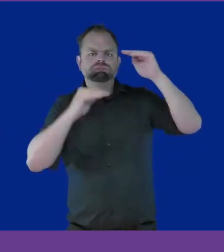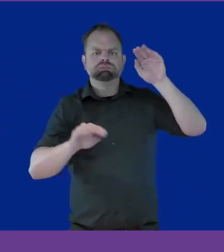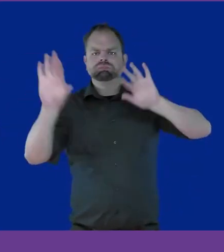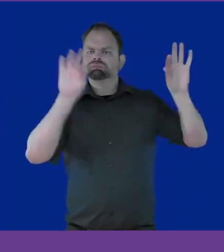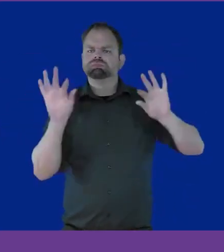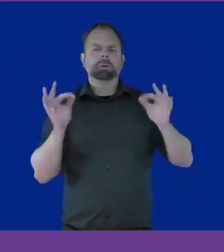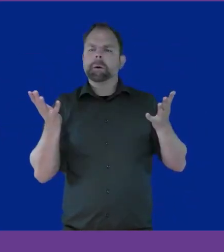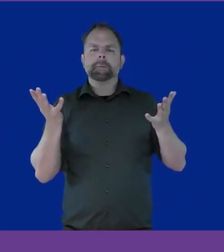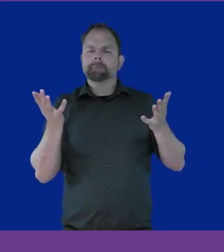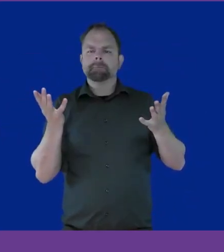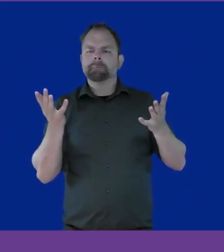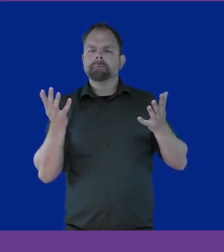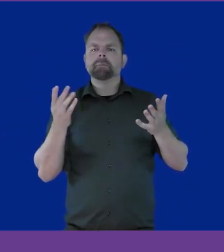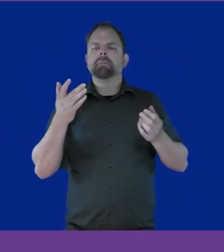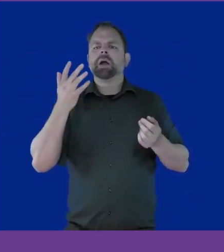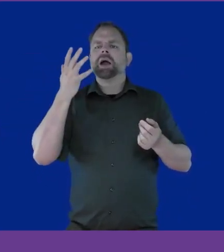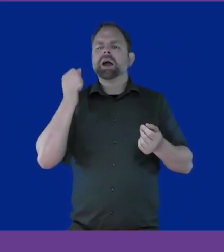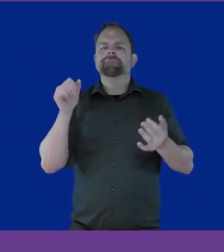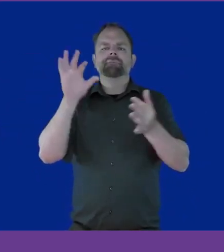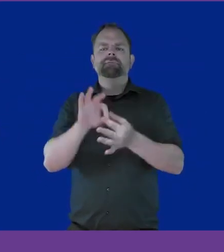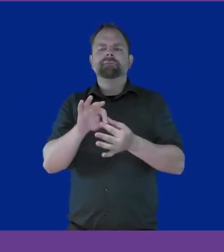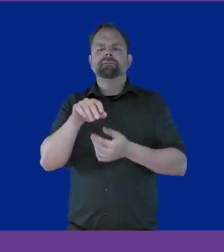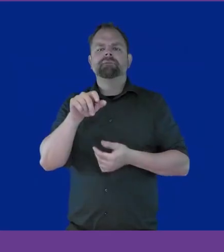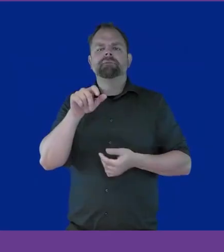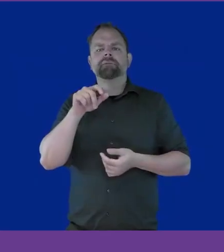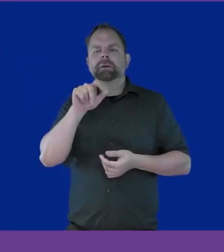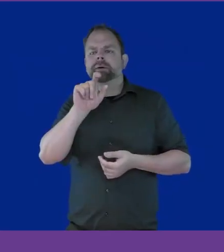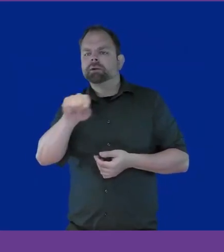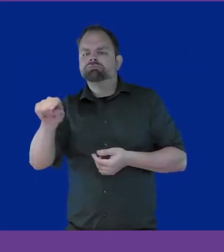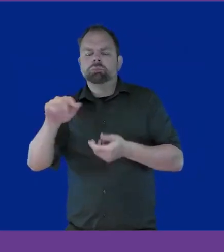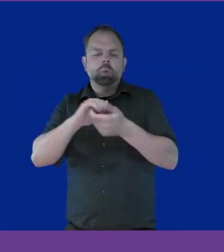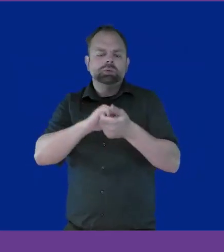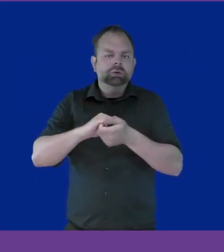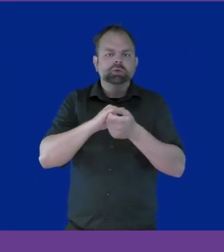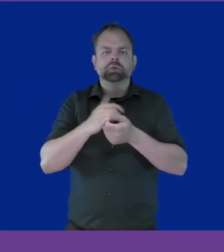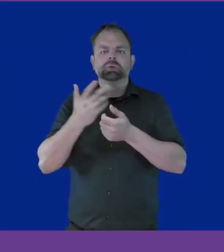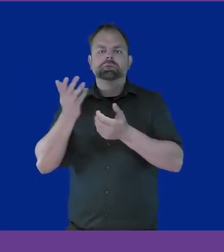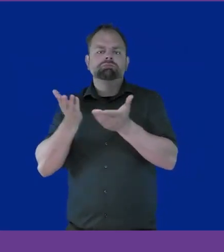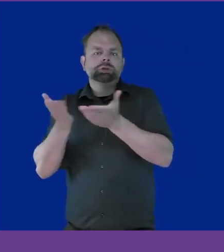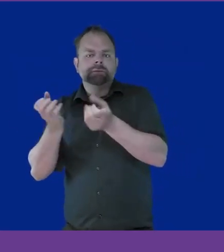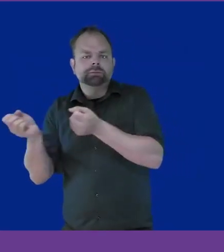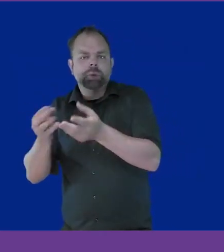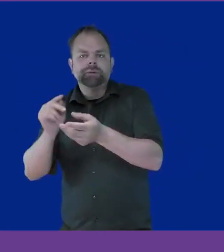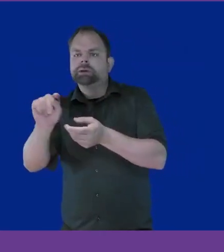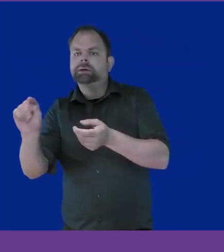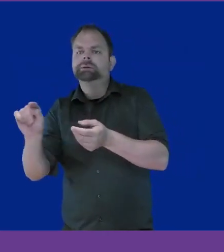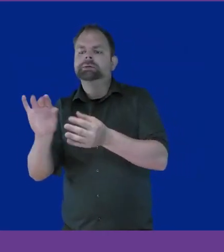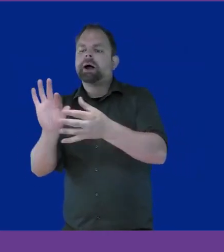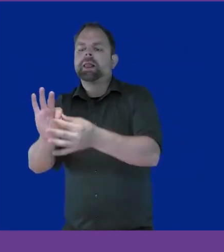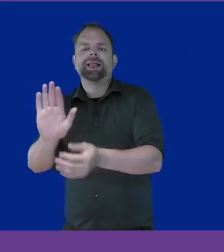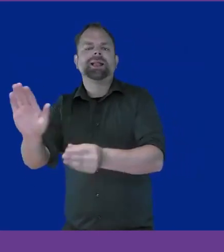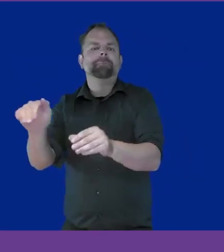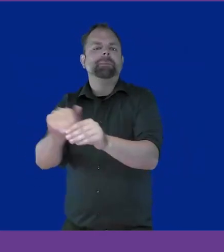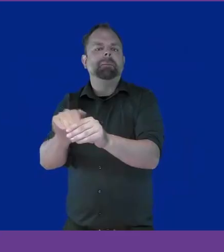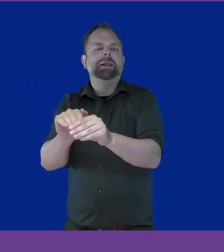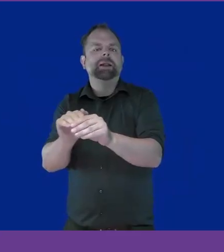the members request. I mean, I think maybe the example of an audio plug on an ATM machine is good. I was part